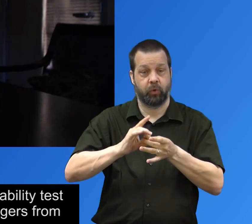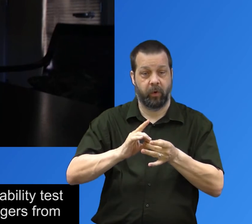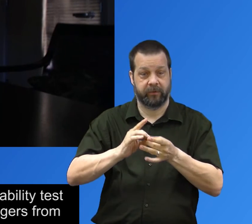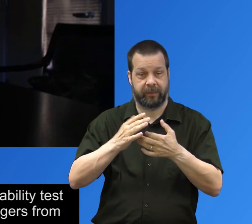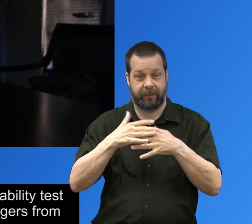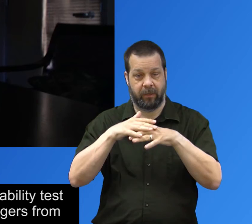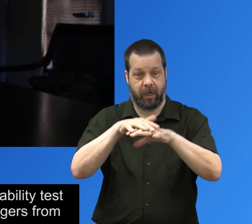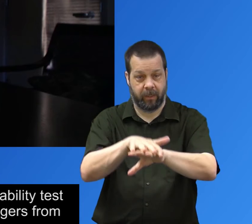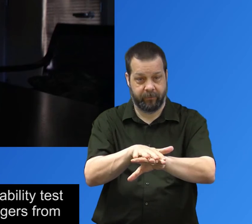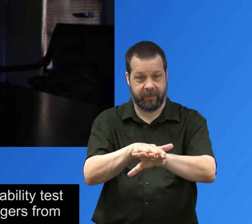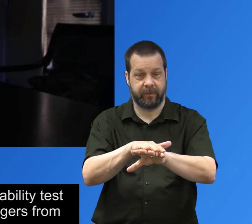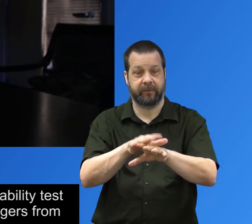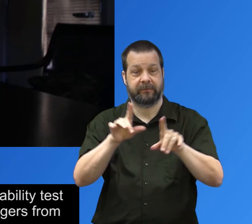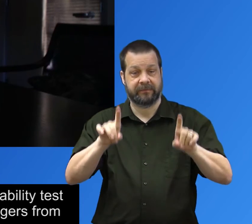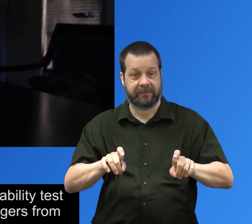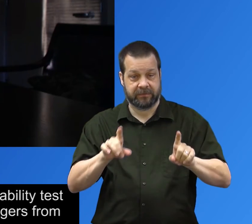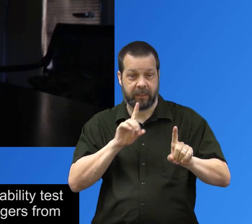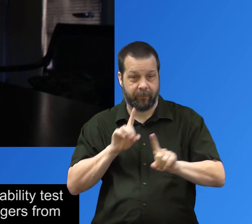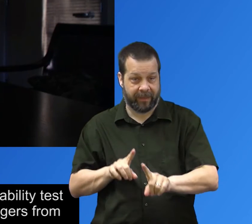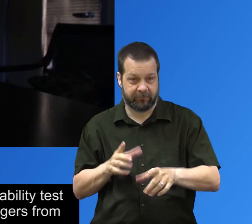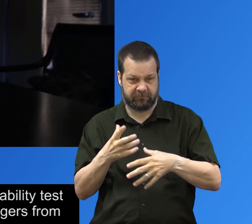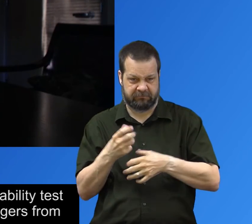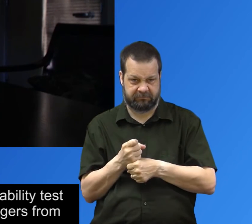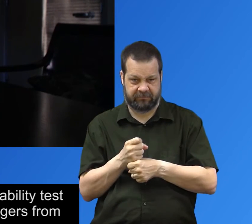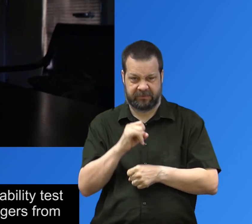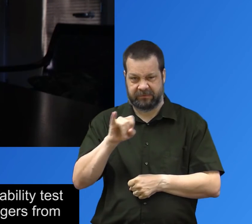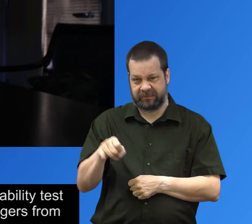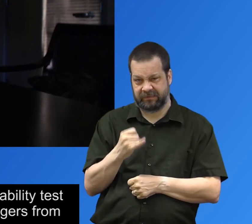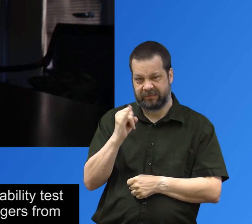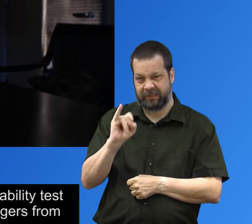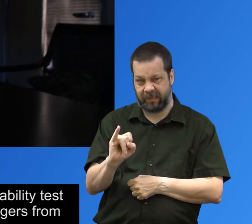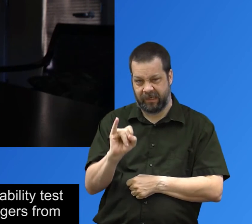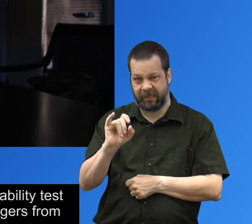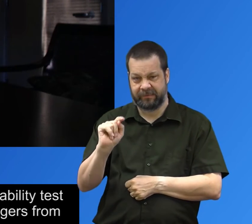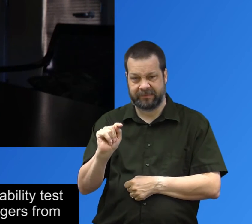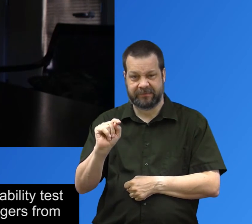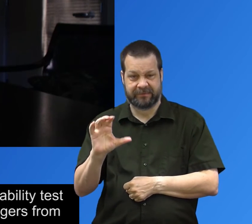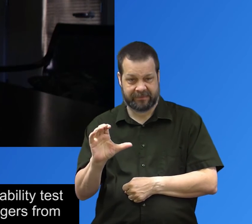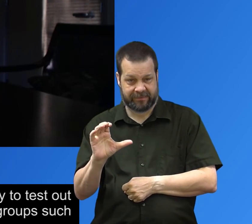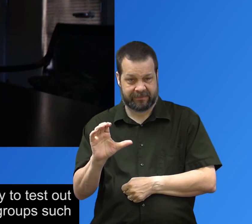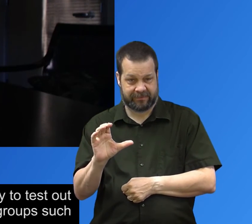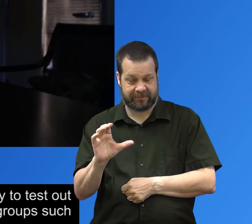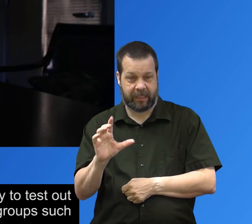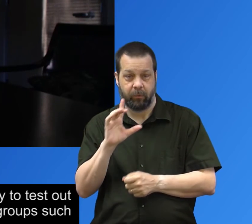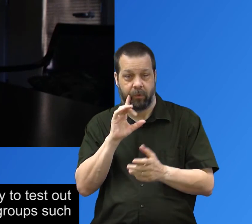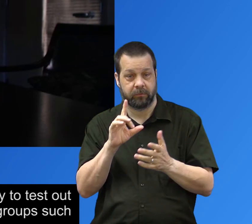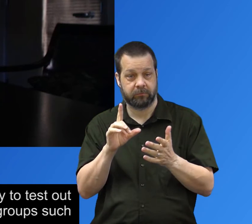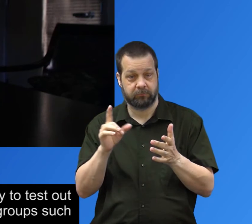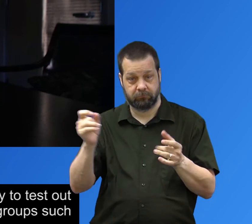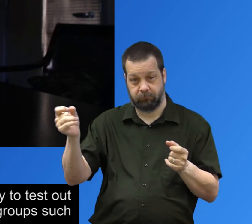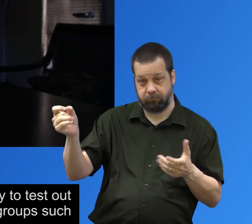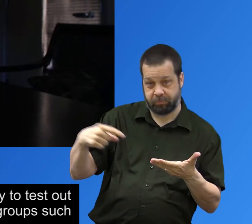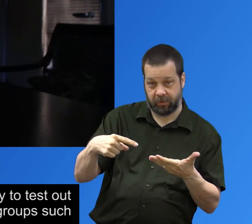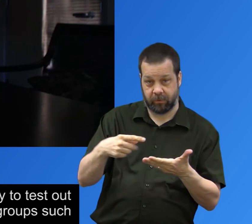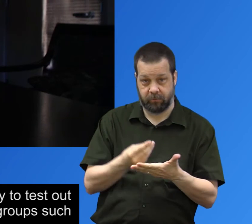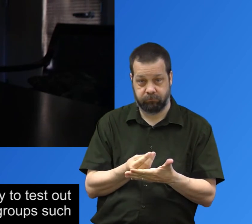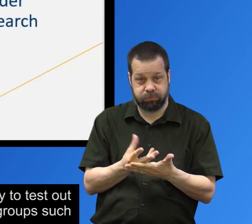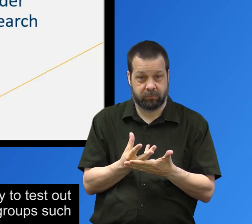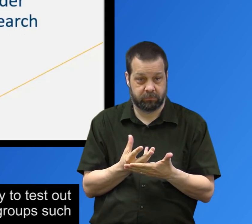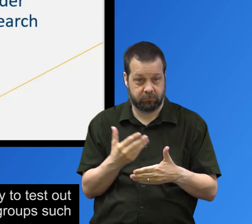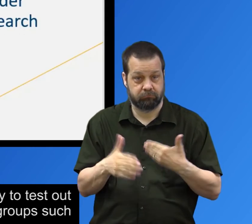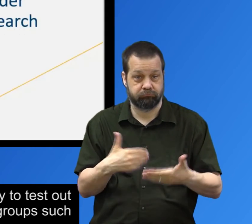joint interoperability test command, or JITC lab, so that the system triggers from an incoming WIA message.